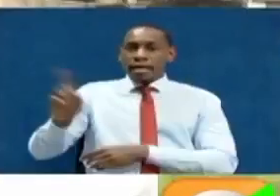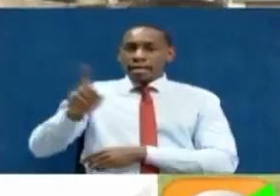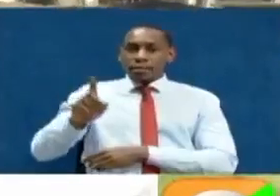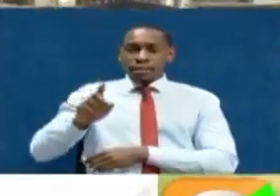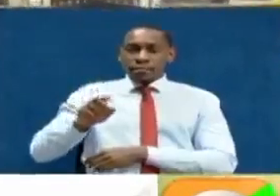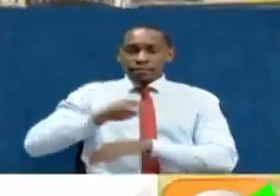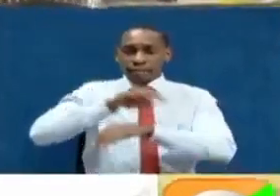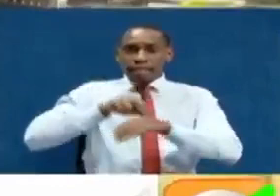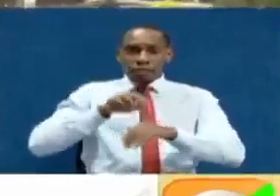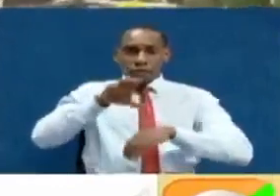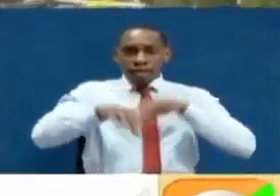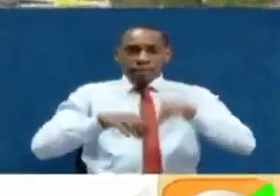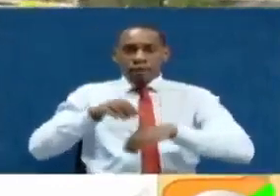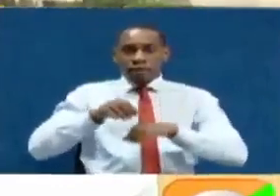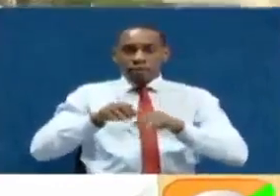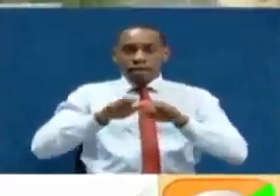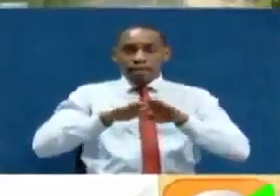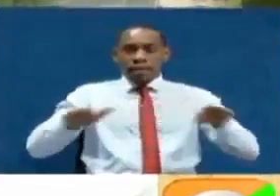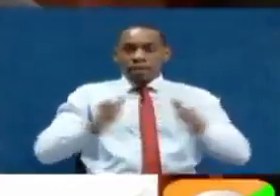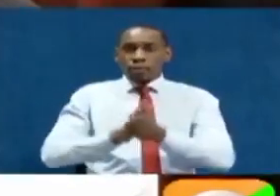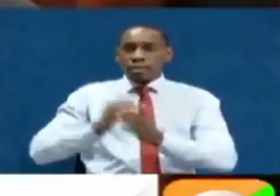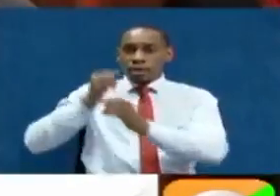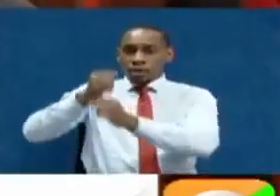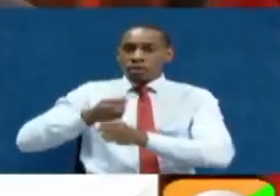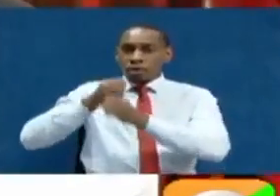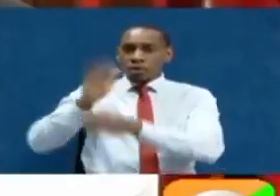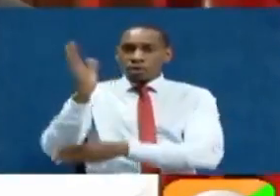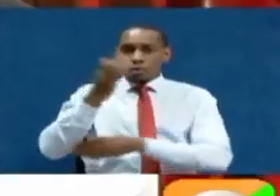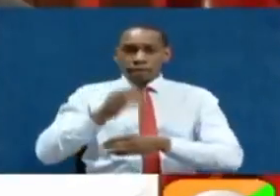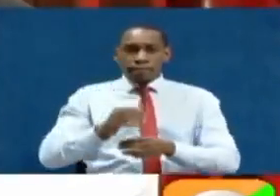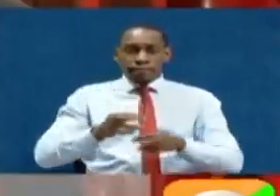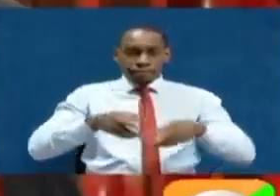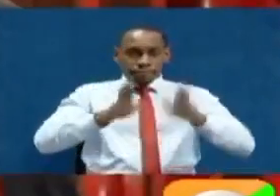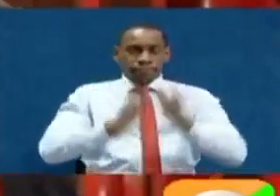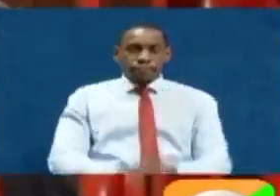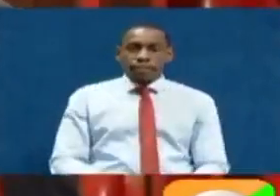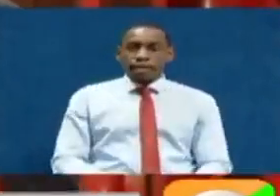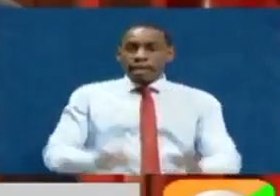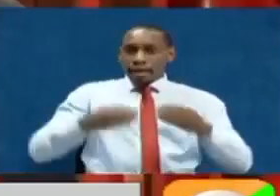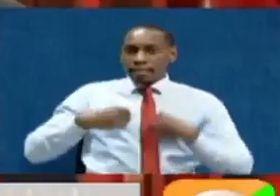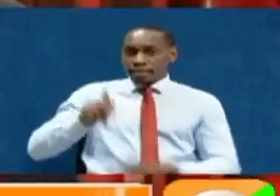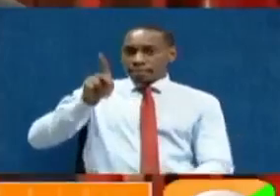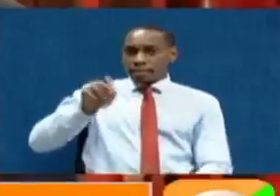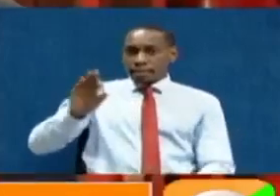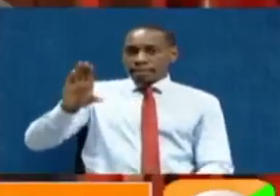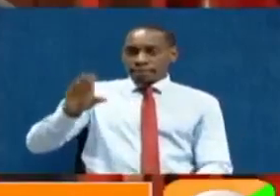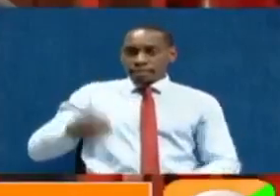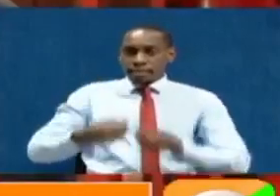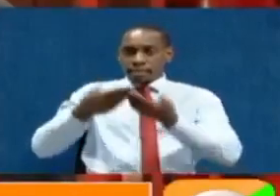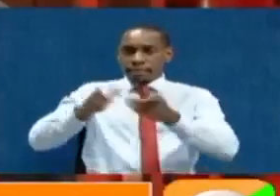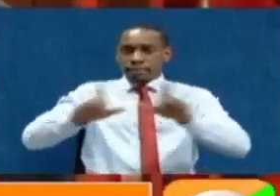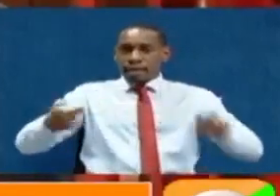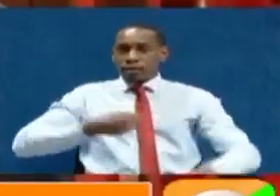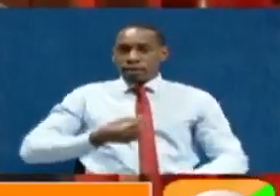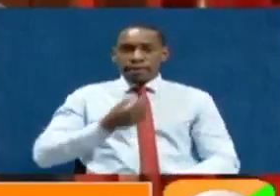National Park and the Ngong Road Forest. The law allows KFS to issue leaseholds for 50